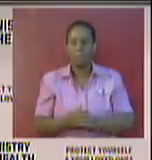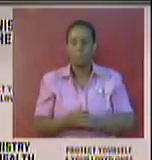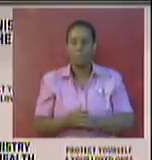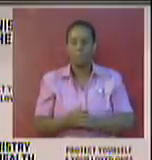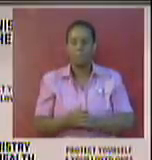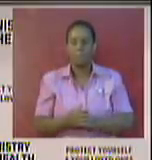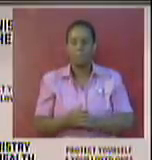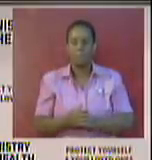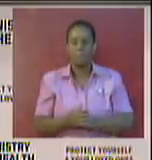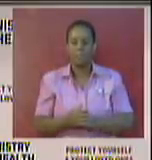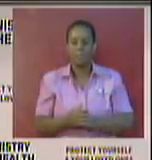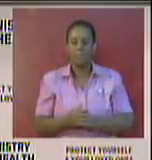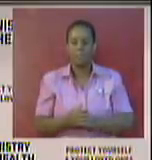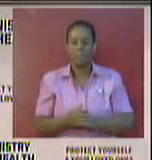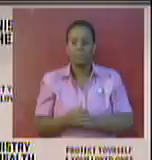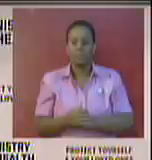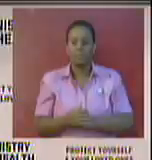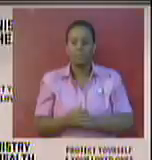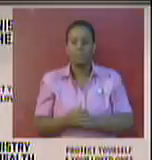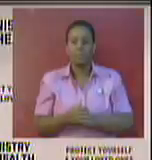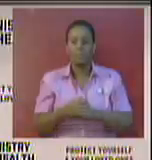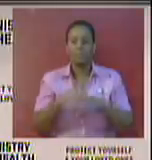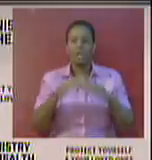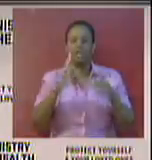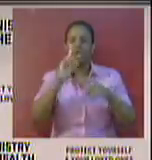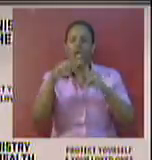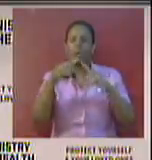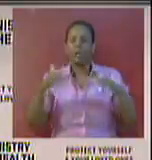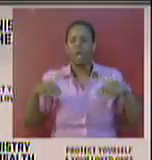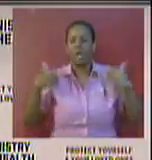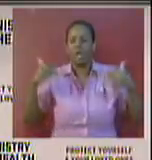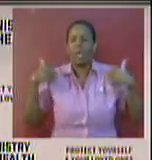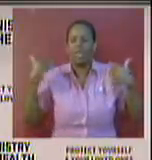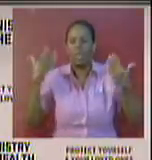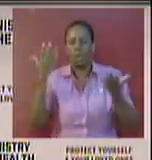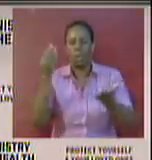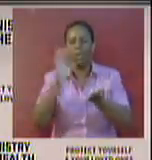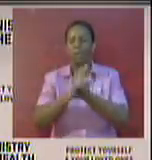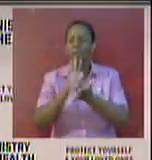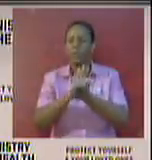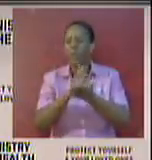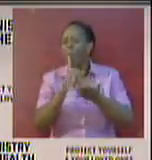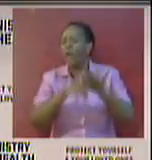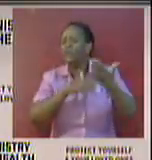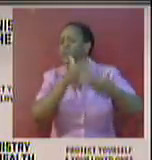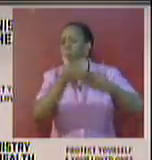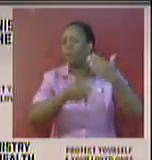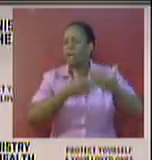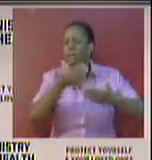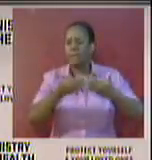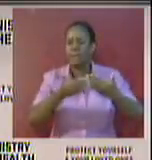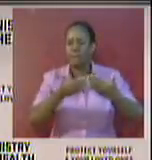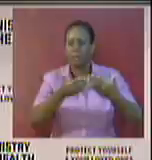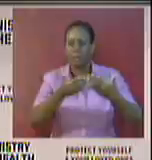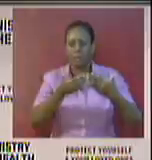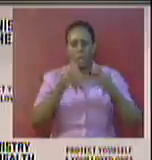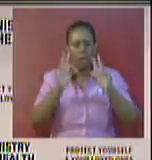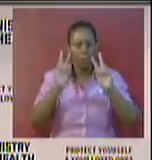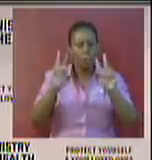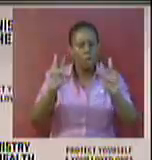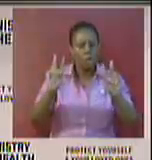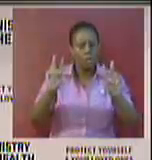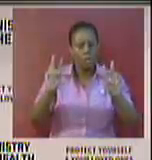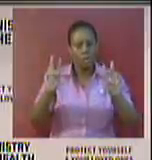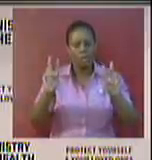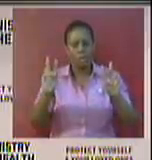people going back to school, what is the process like when it comes to monitoring them? Because they would tend